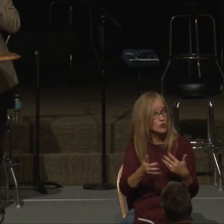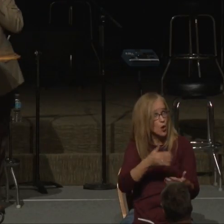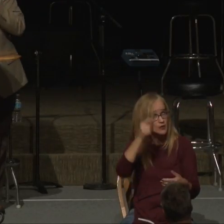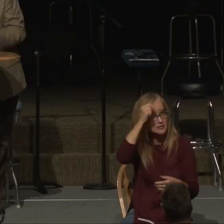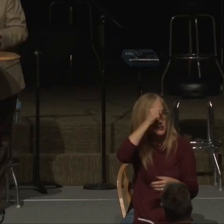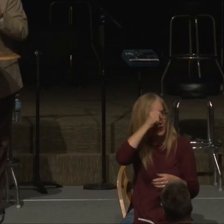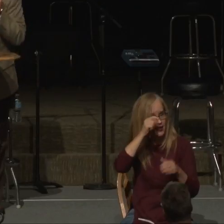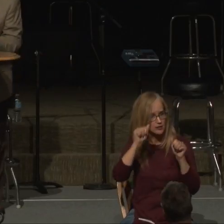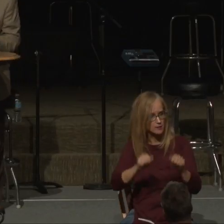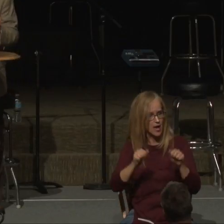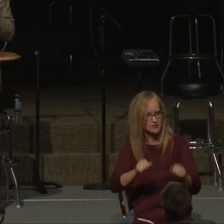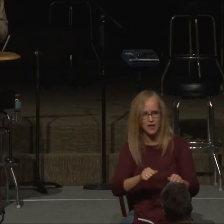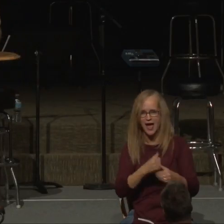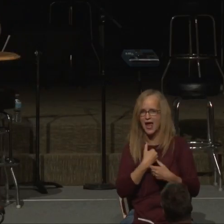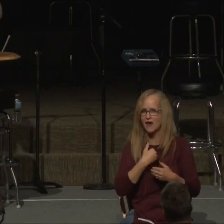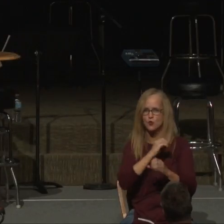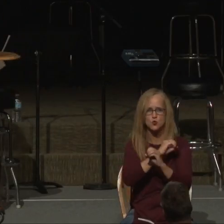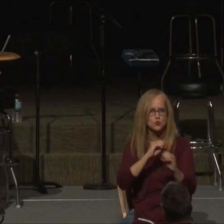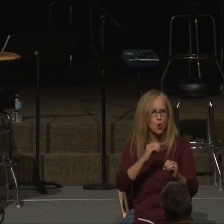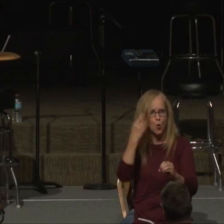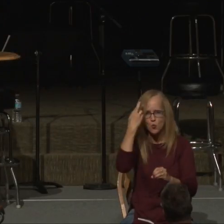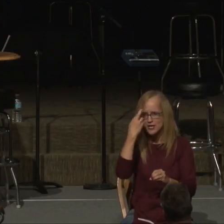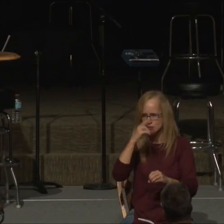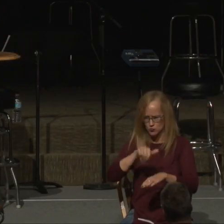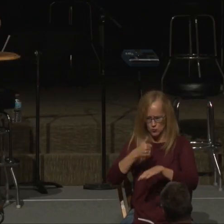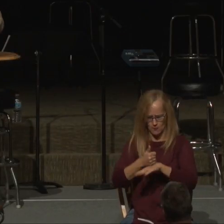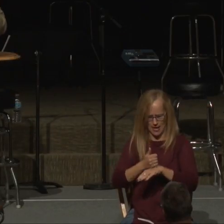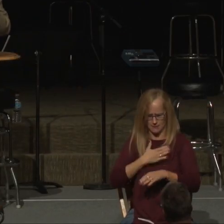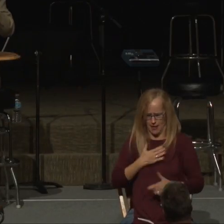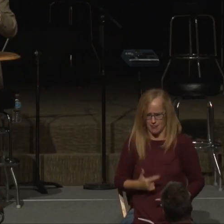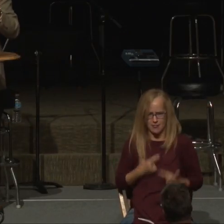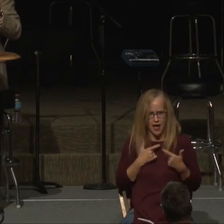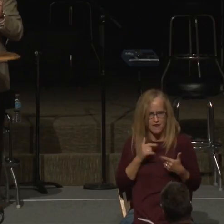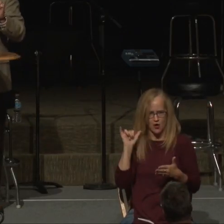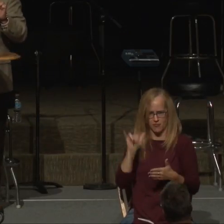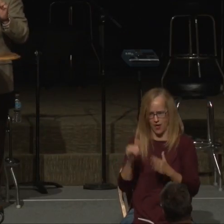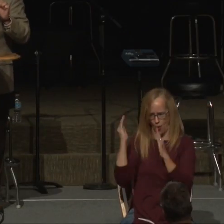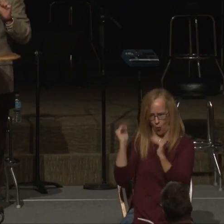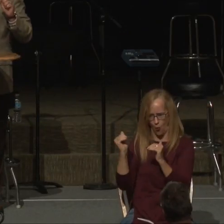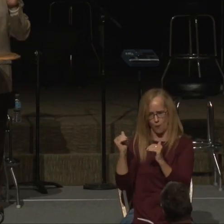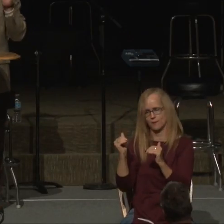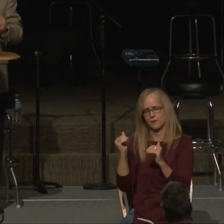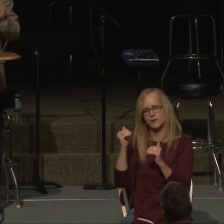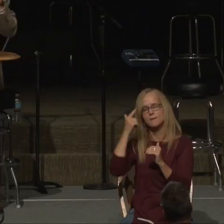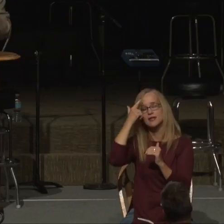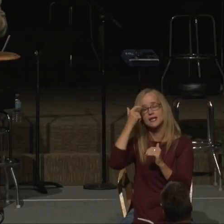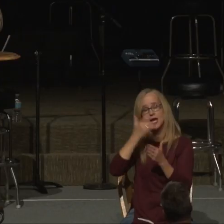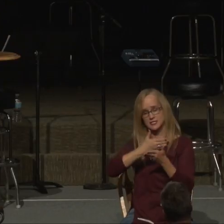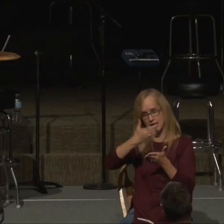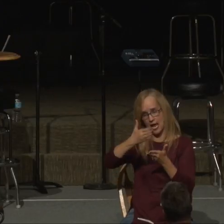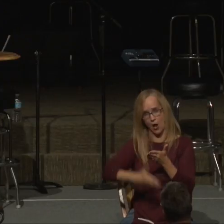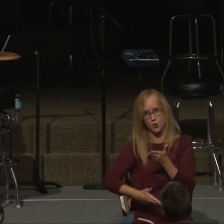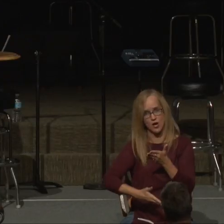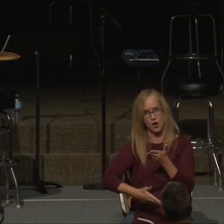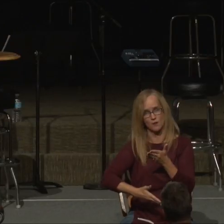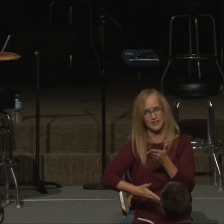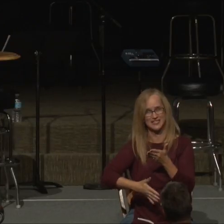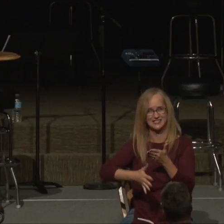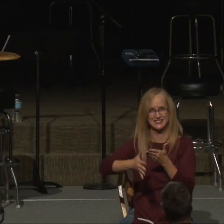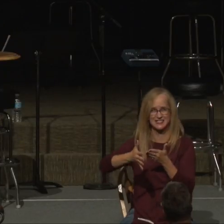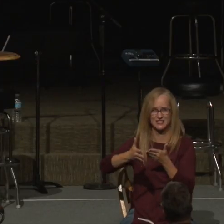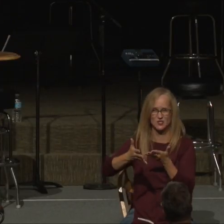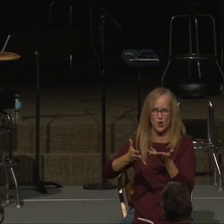possible, I have no reason to base my life on that hope, because the outcome is just